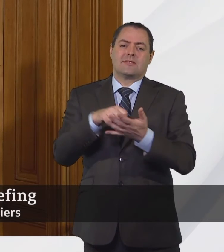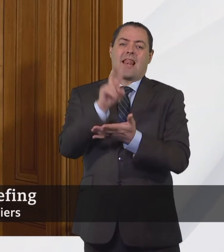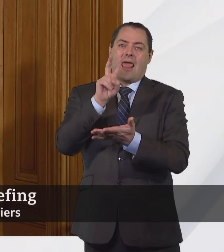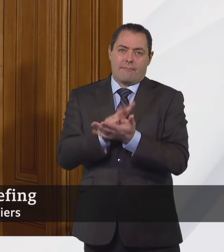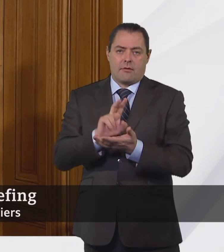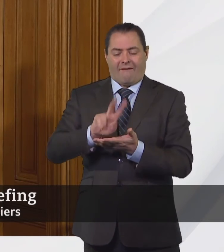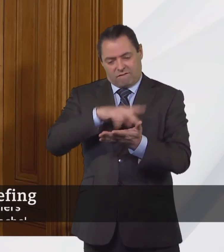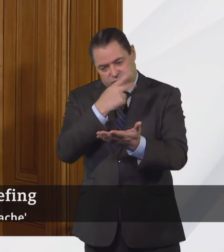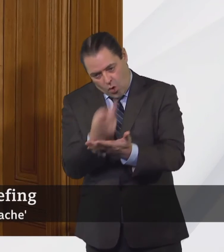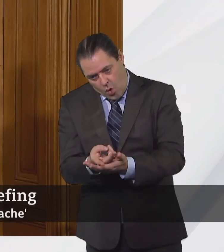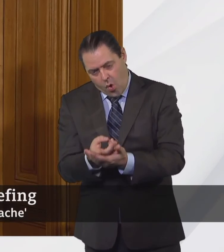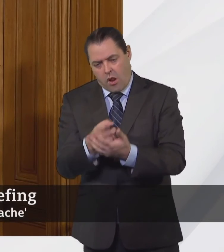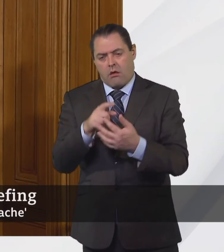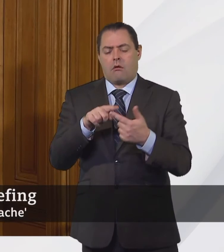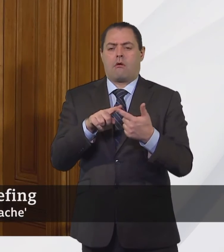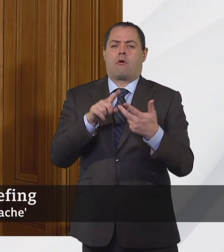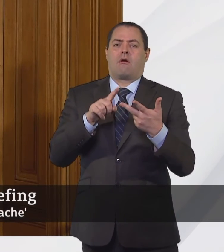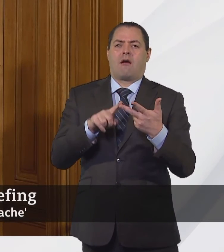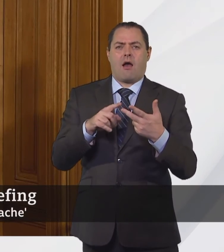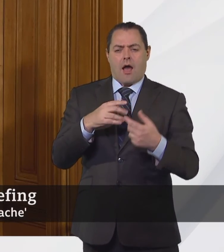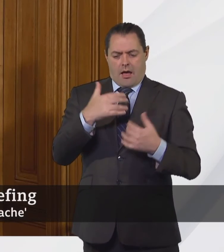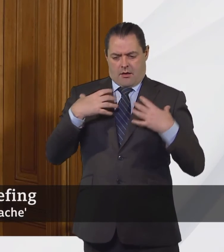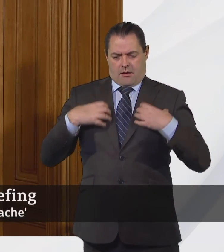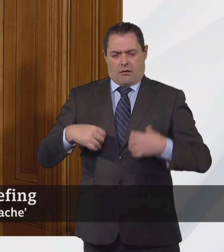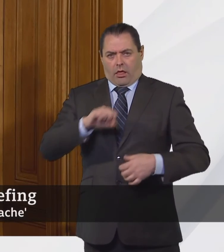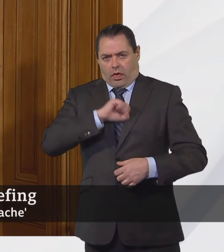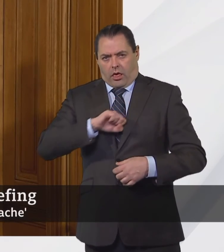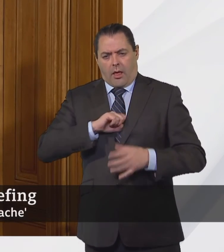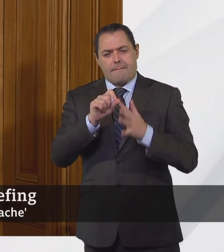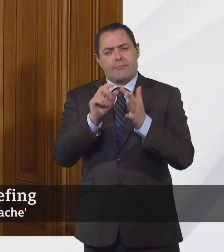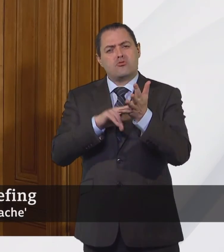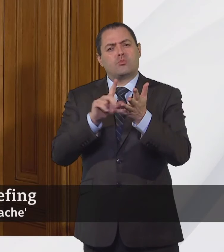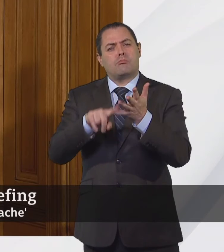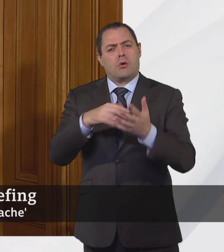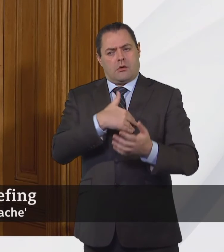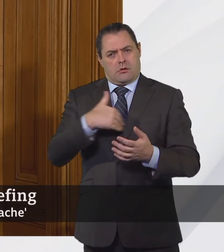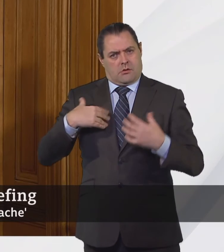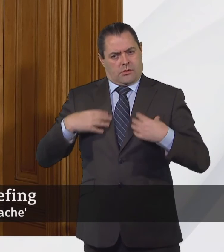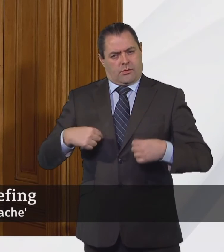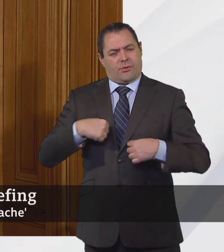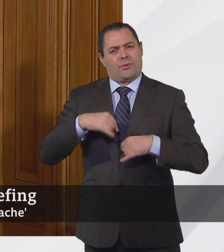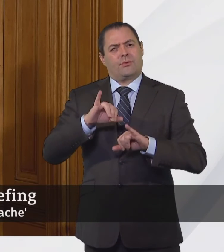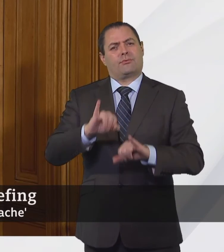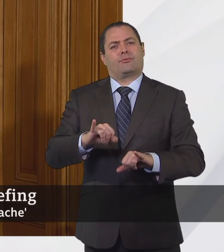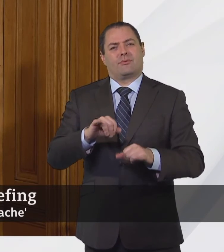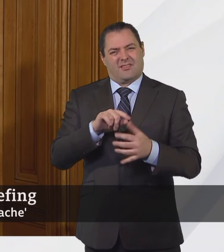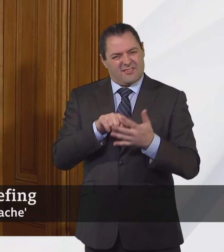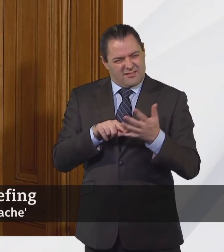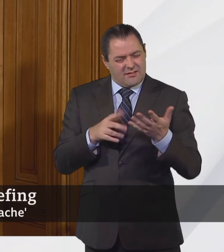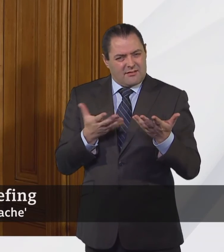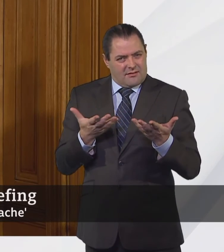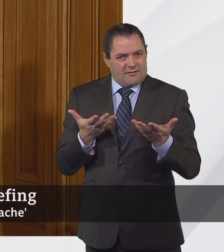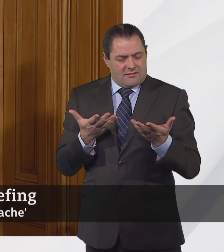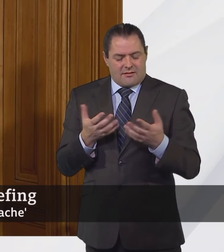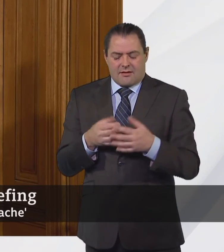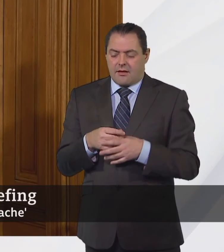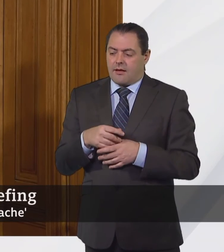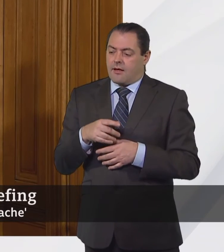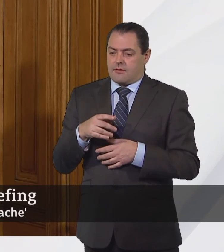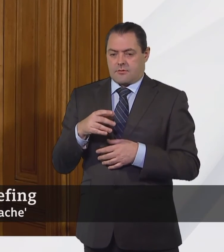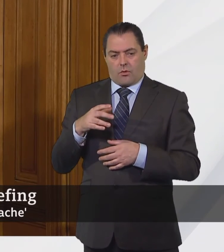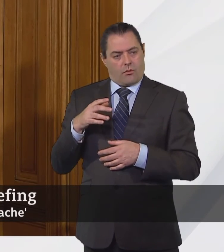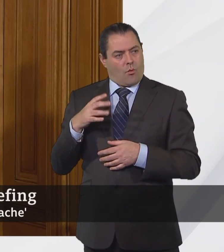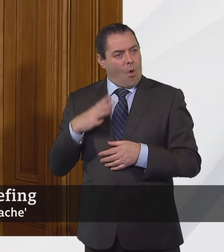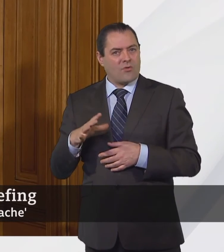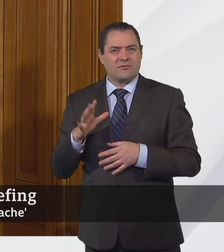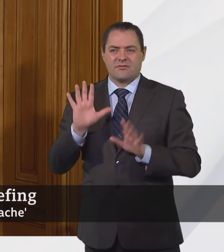this is a time of extreme pressure. So it certainly is not a time of the year, leaving aside Christmas, where you'd want to be taking